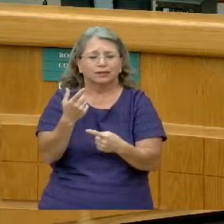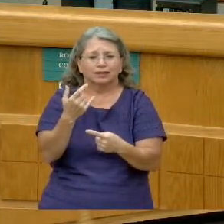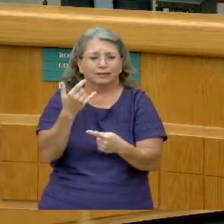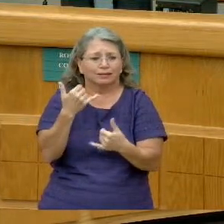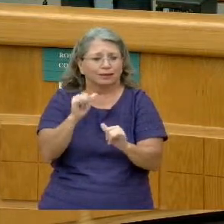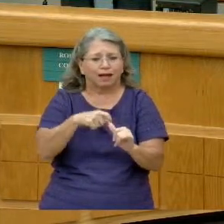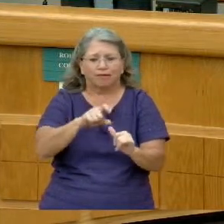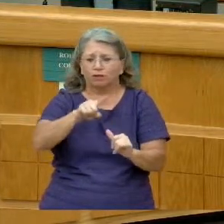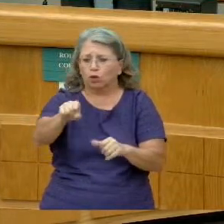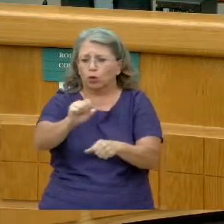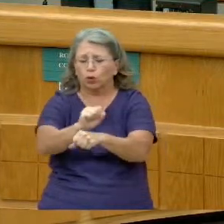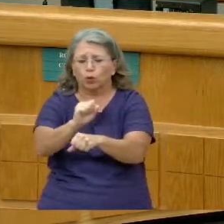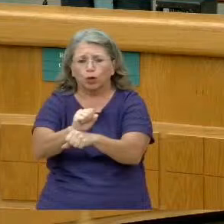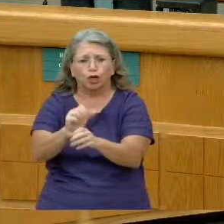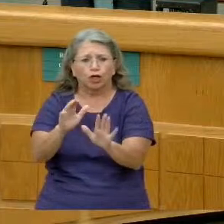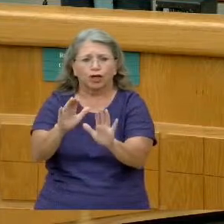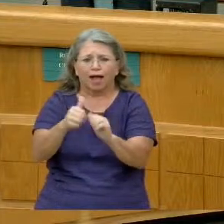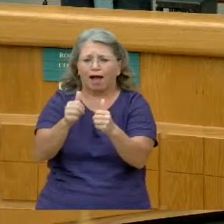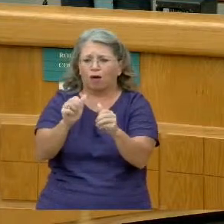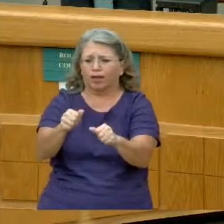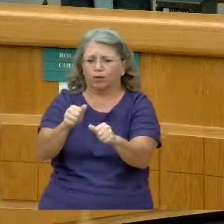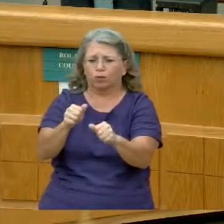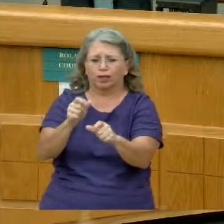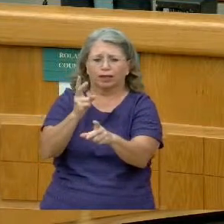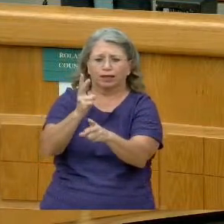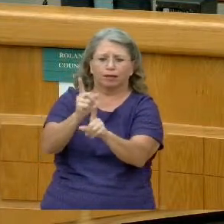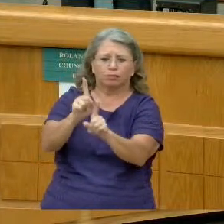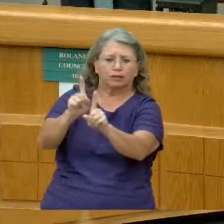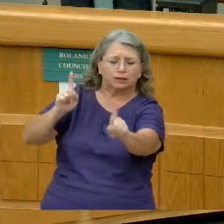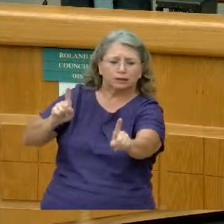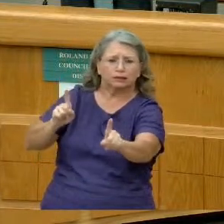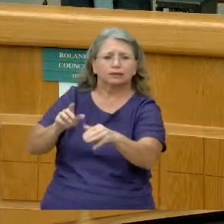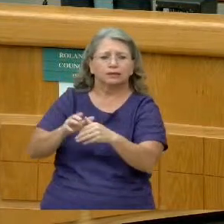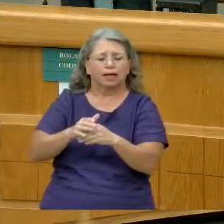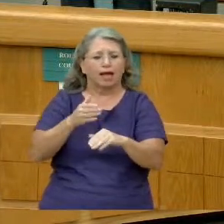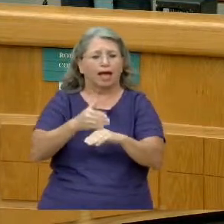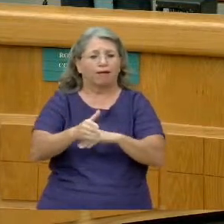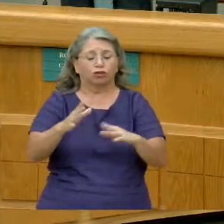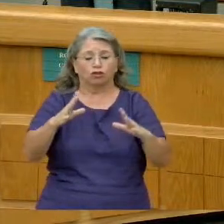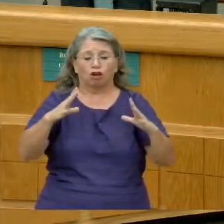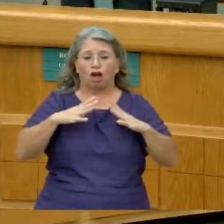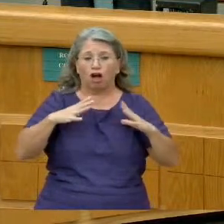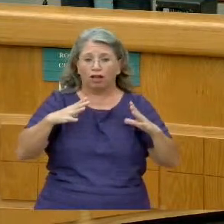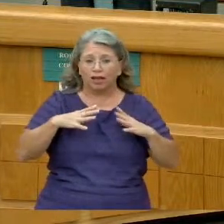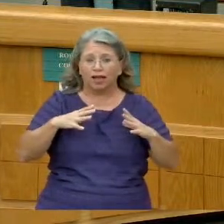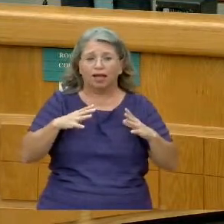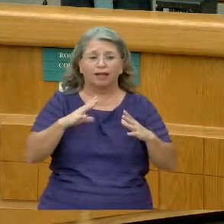We achieved terrifying heights in our COVID-19 cases after the holiday celebrations and